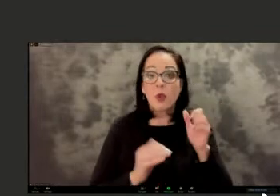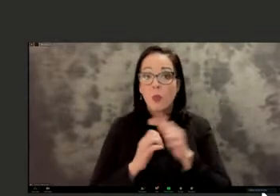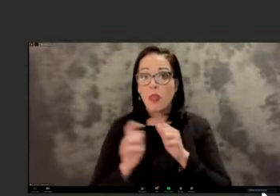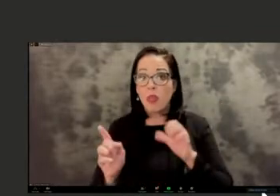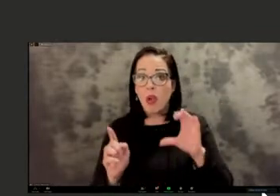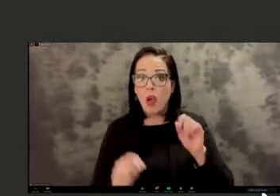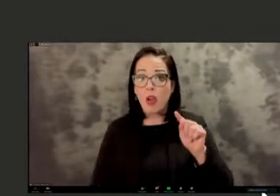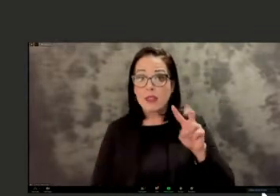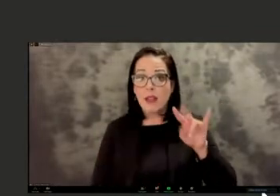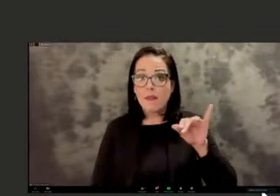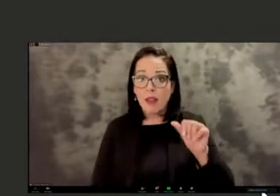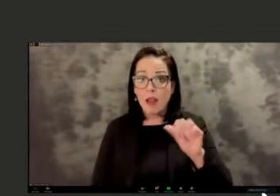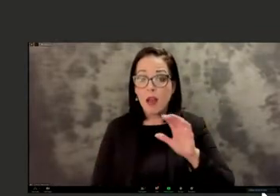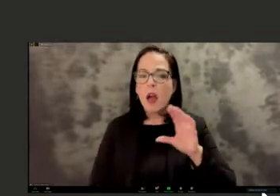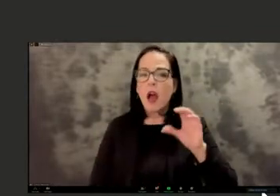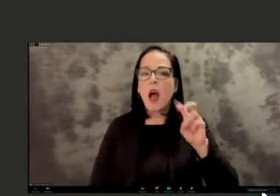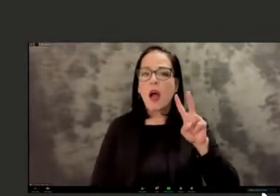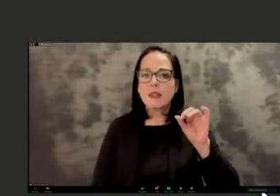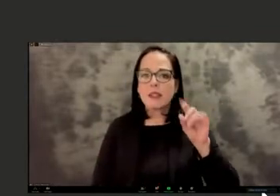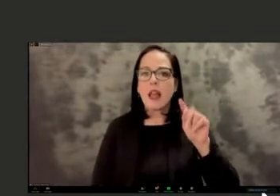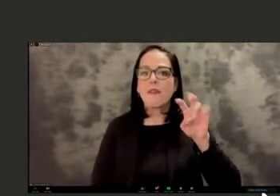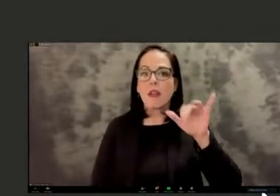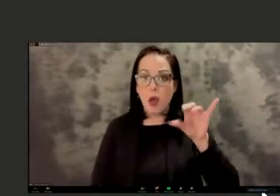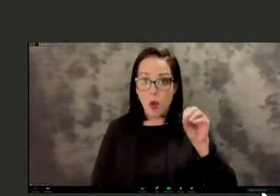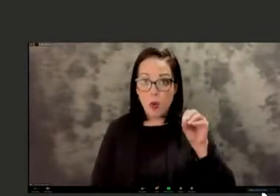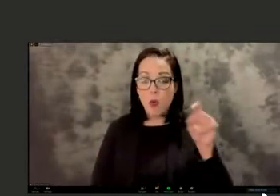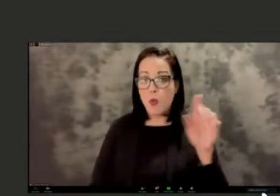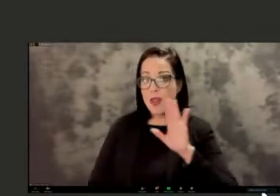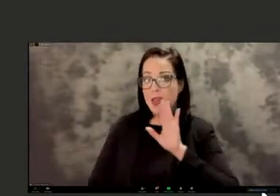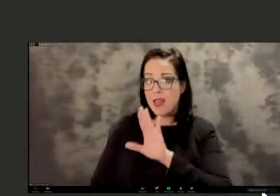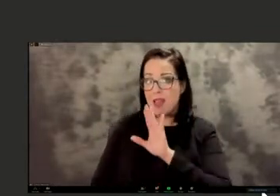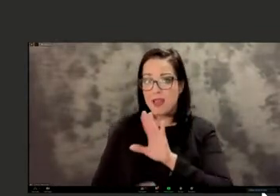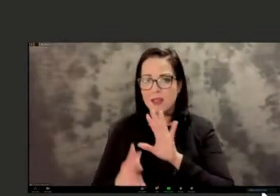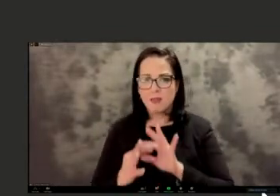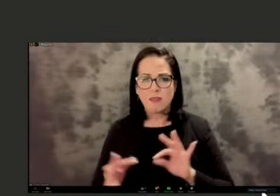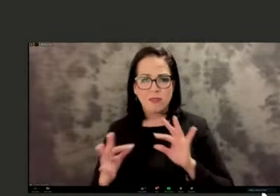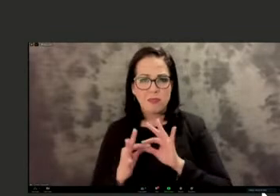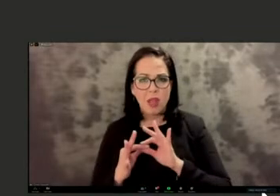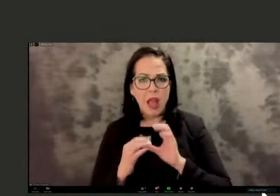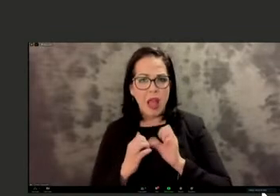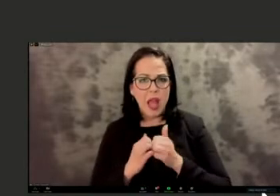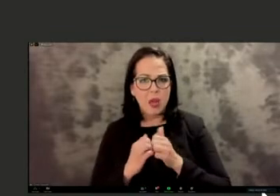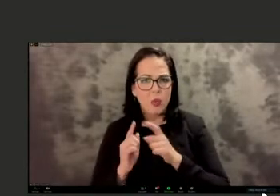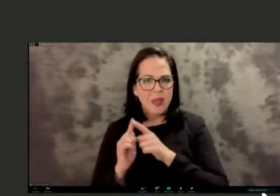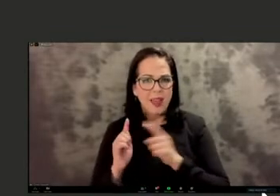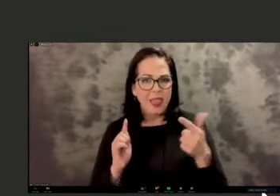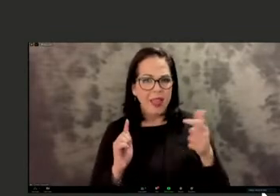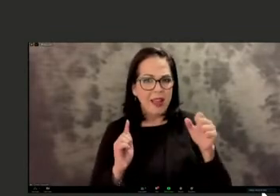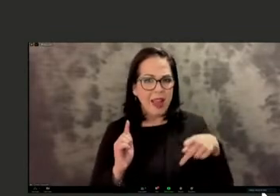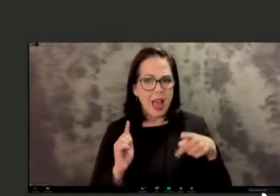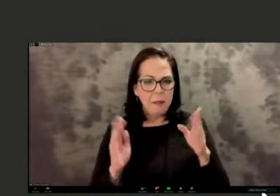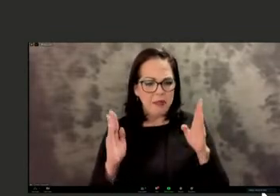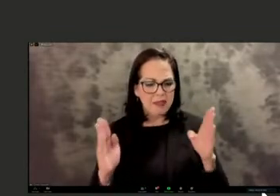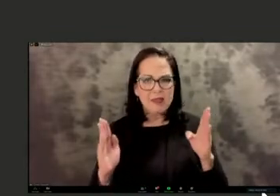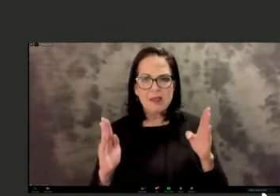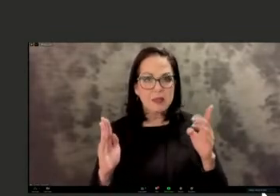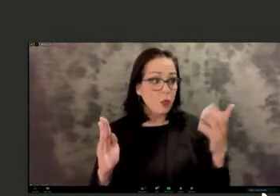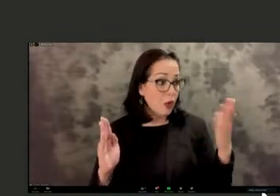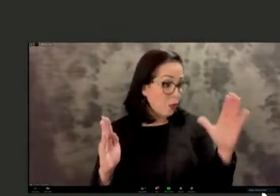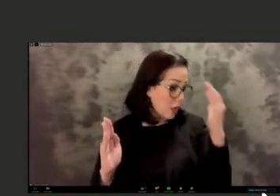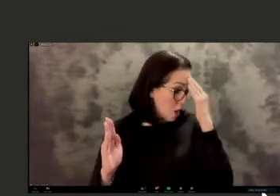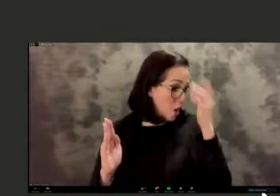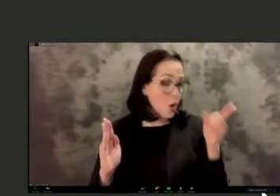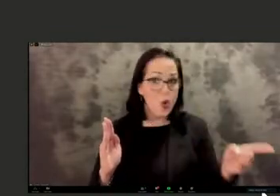we fill in the gaps with regards to this, what we know and some of the facts that